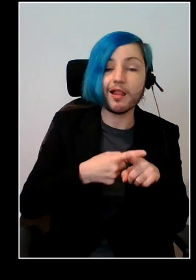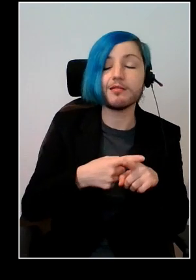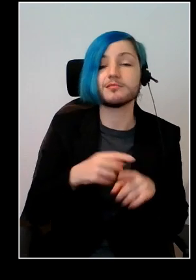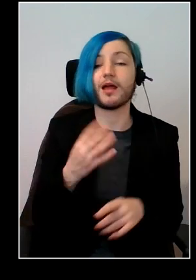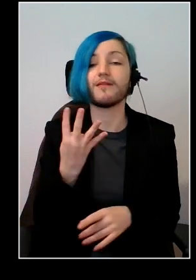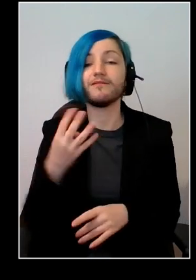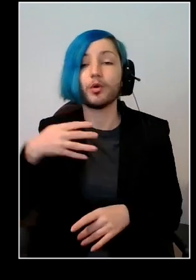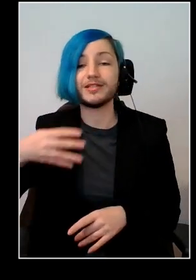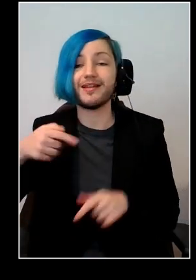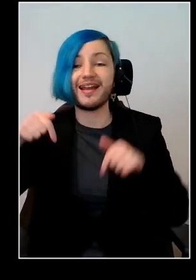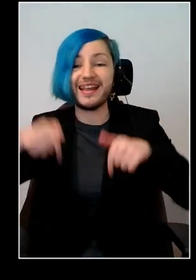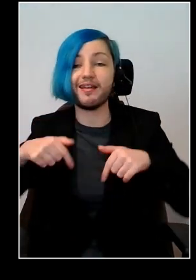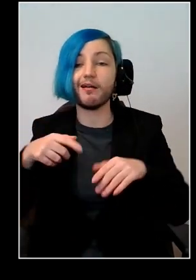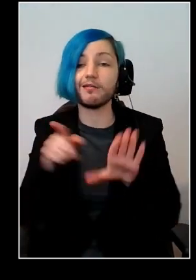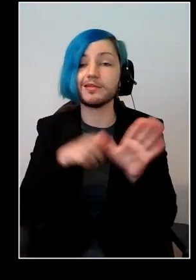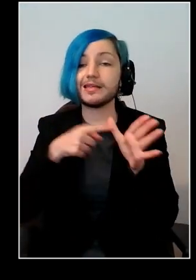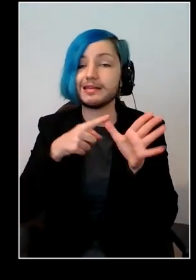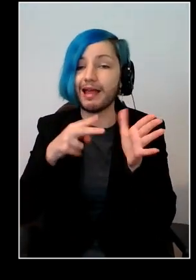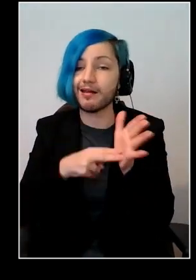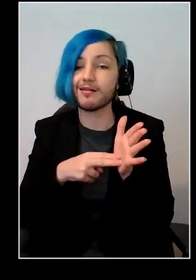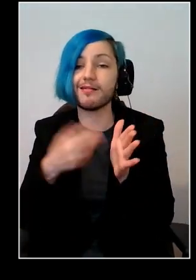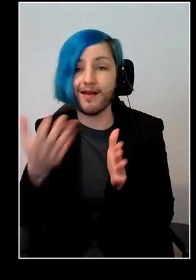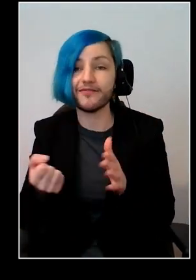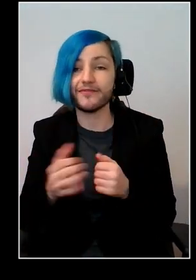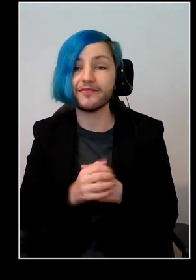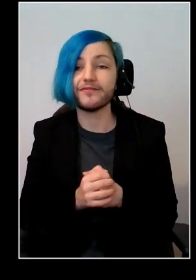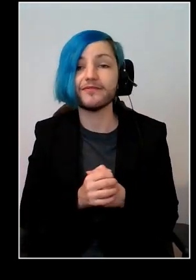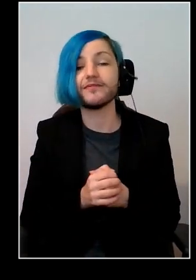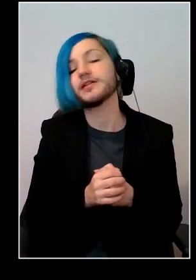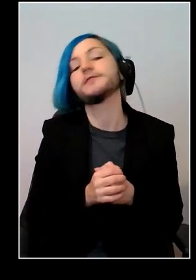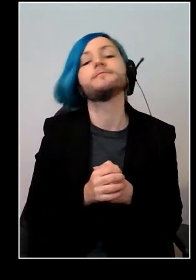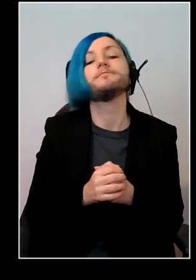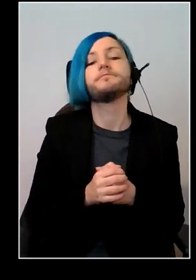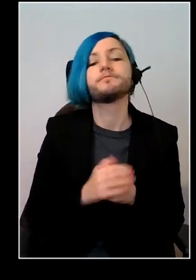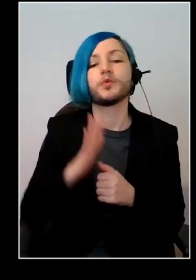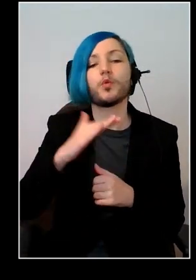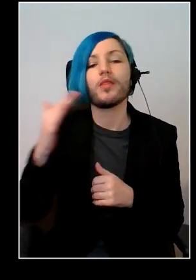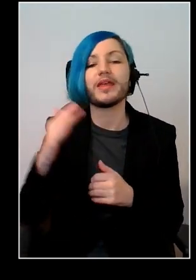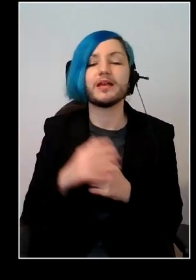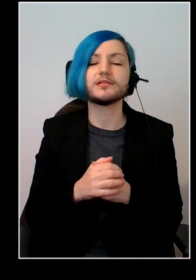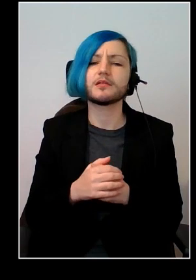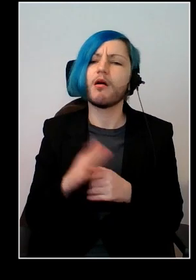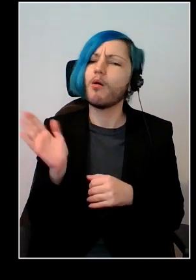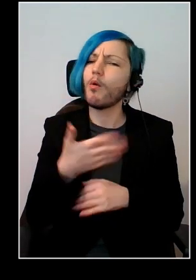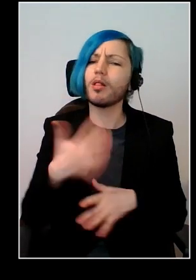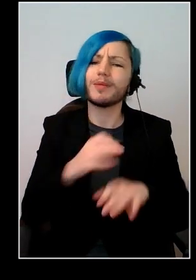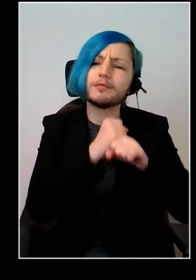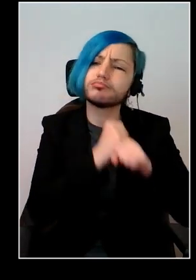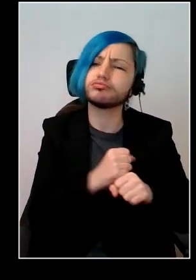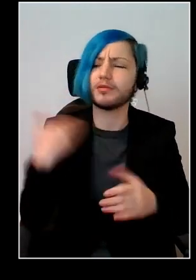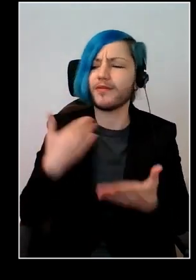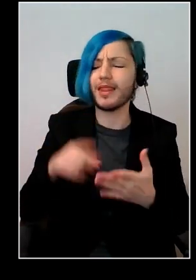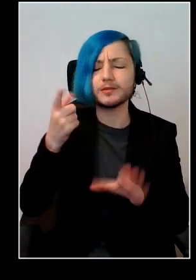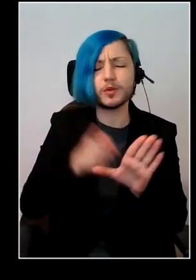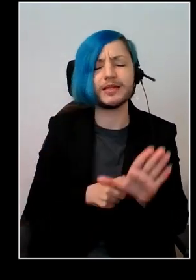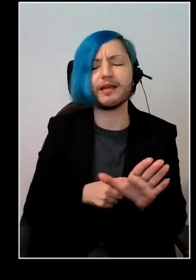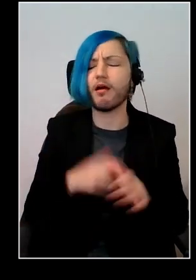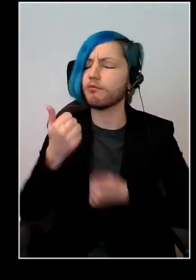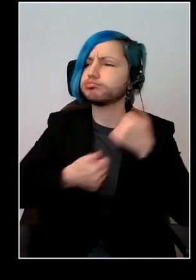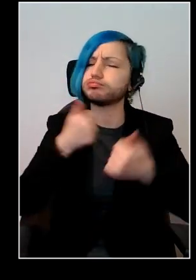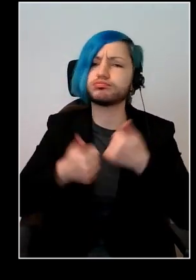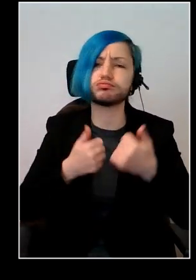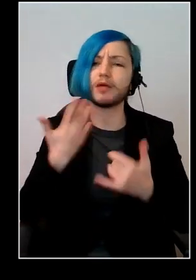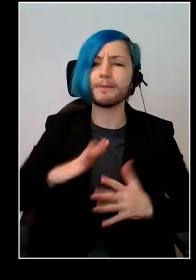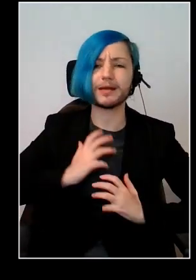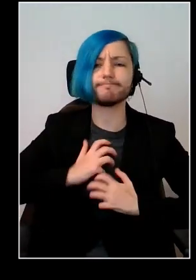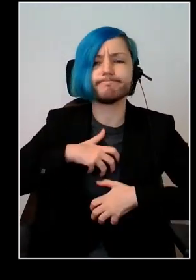those North East YANs who have been so dedicated to the network over the past year, despite all of the changes we faced, and for adapting so well to the new way